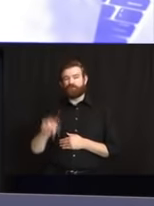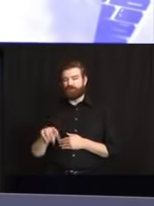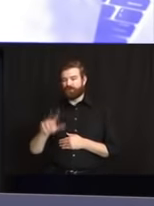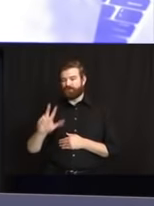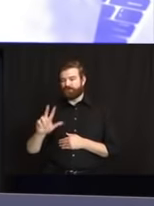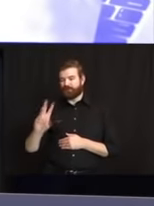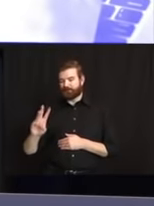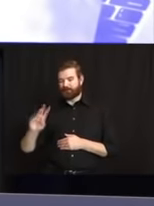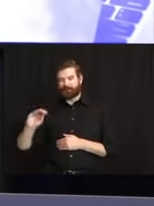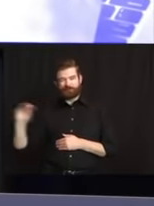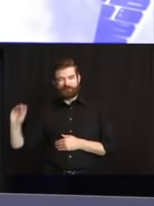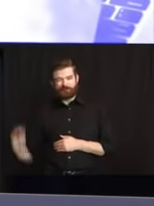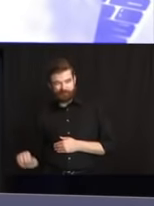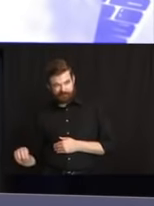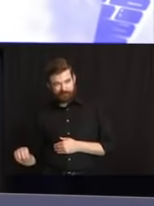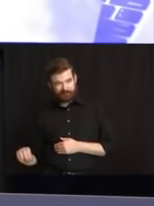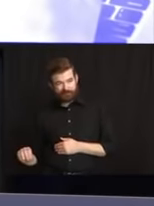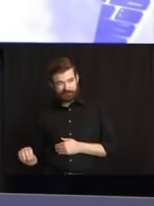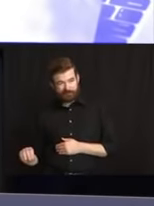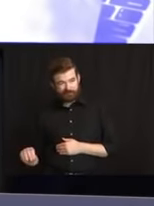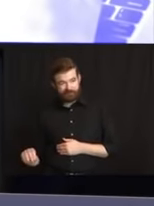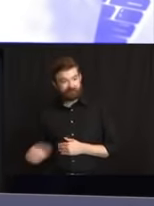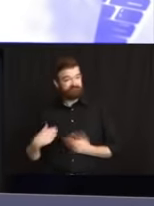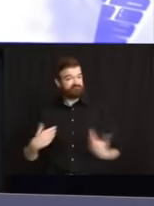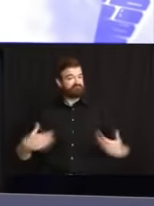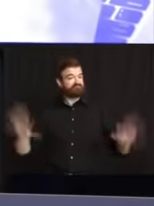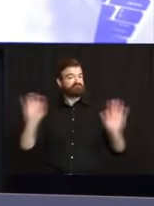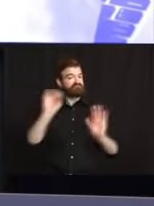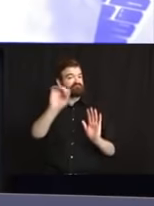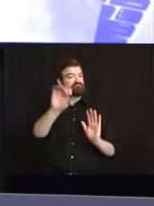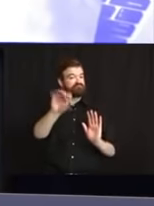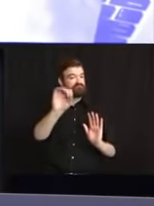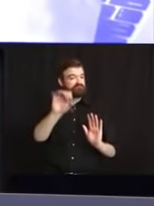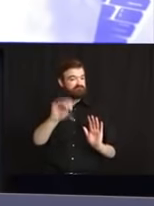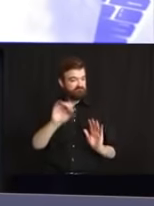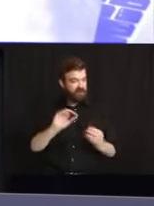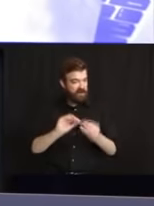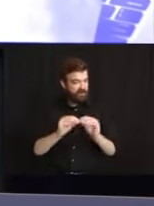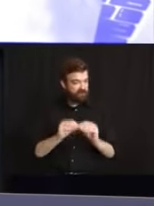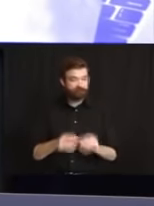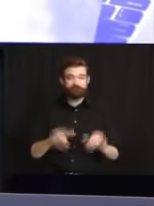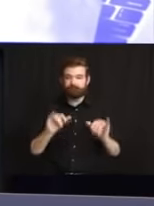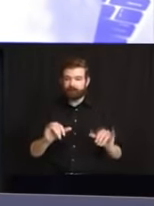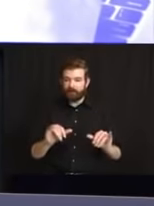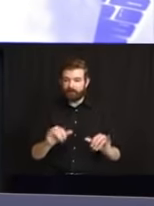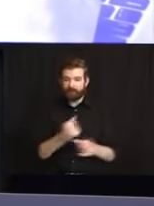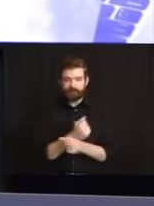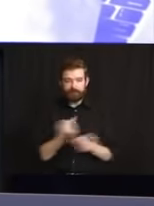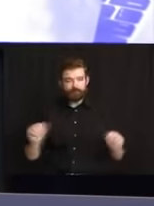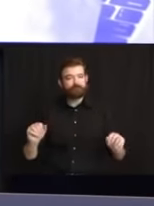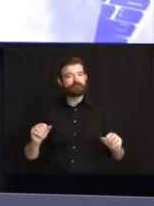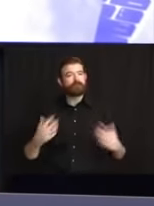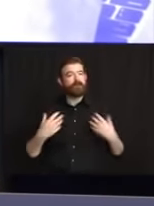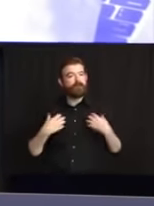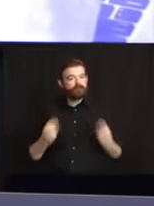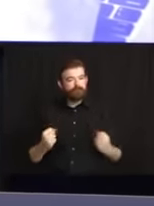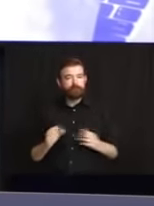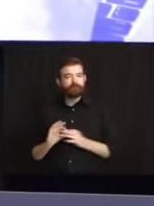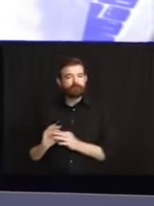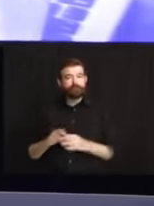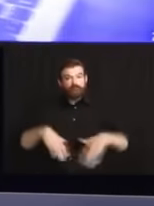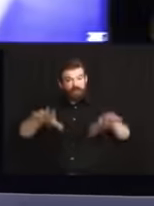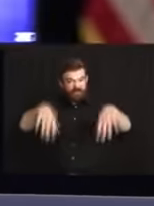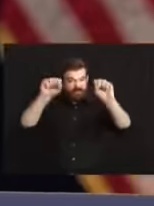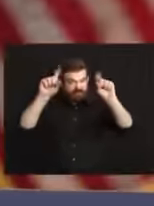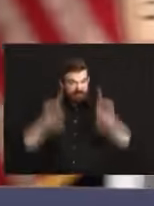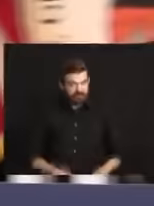3.36%. That concludes my report. Stay safe, stay healthy, stay connected, and get tested. Thank you.